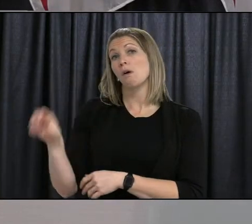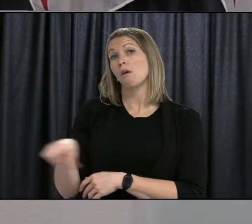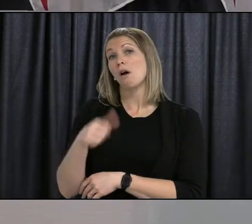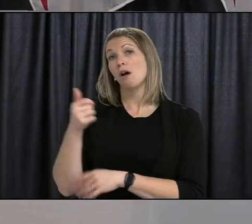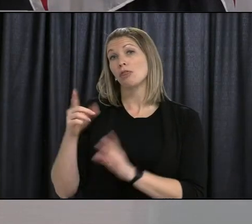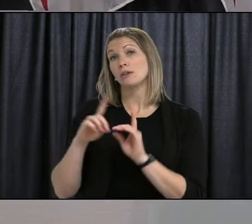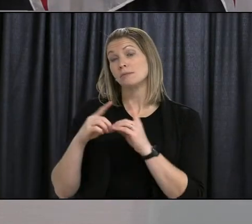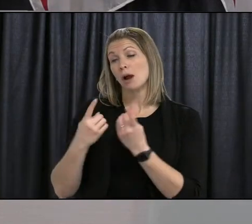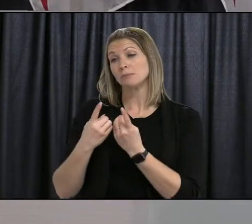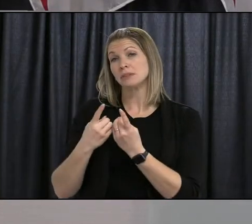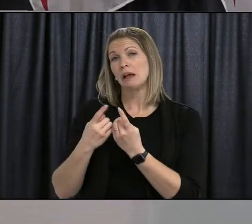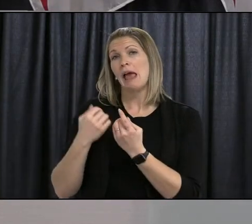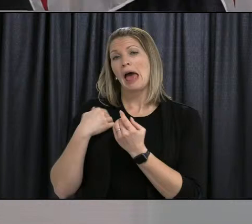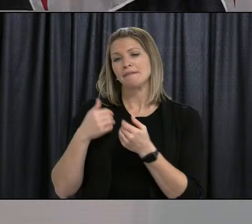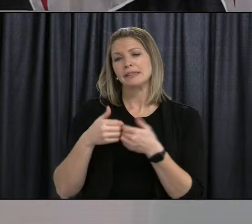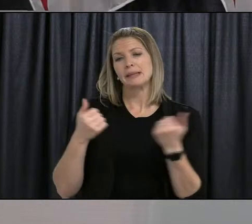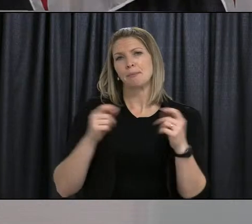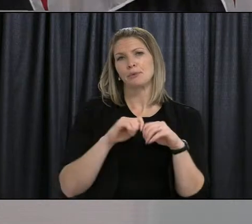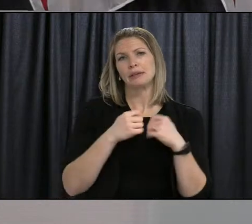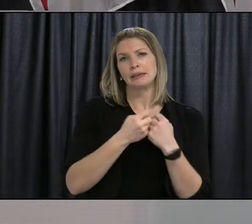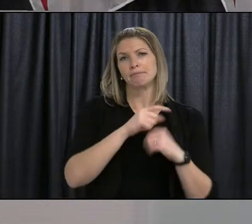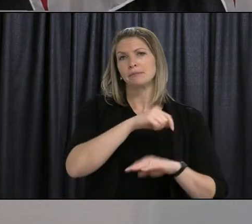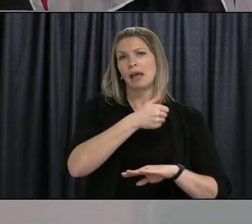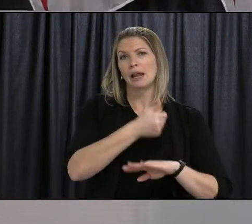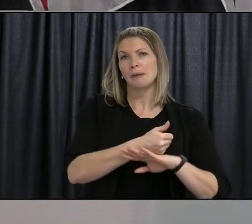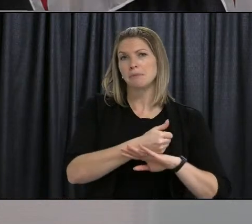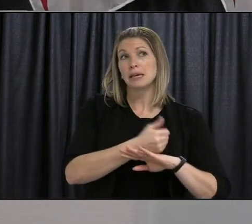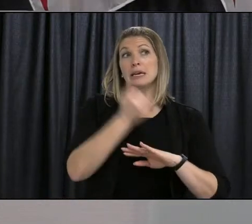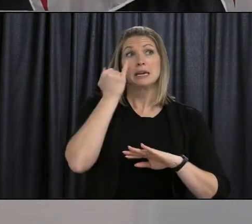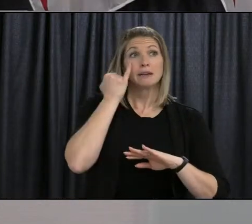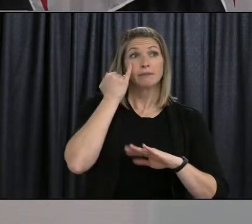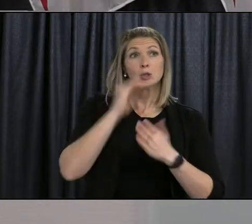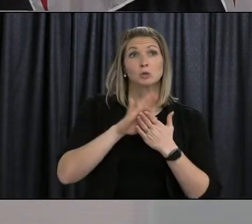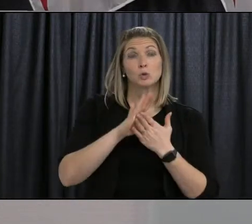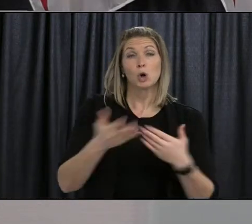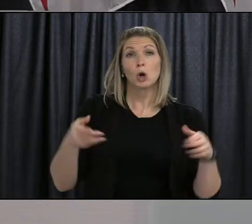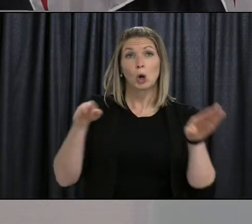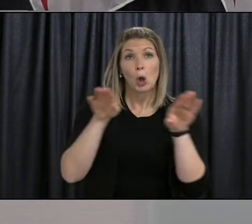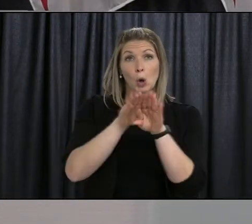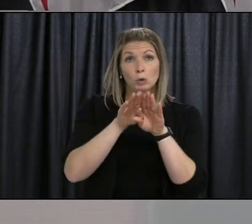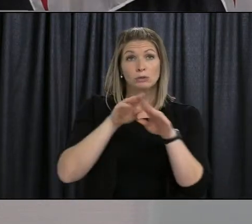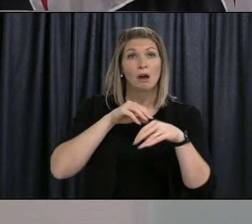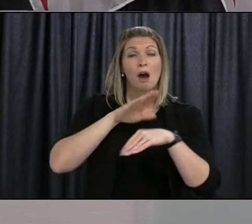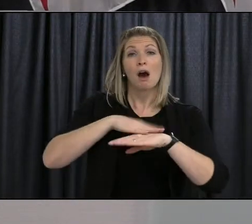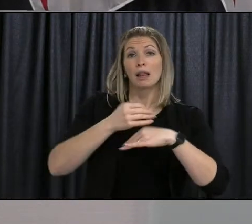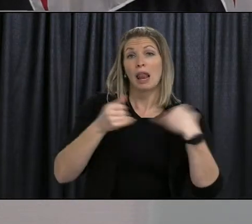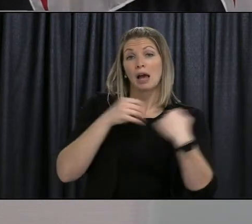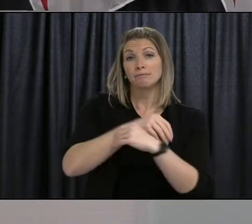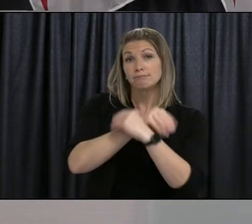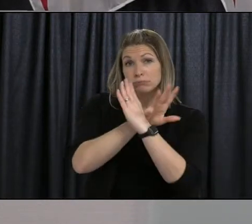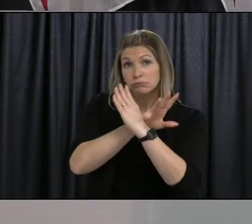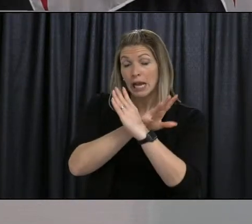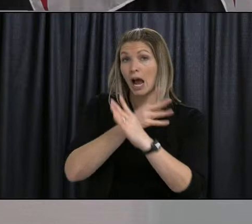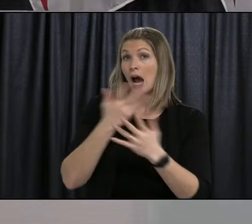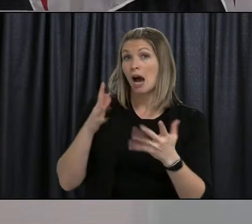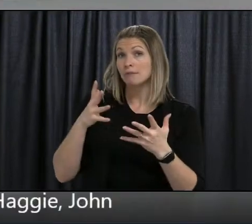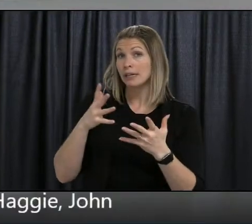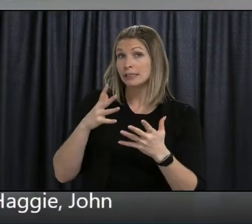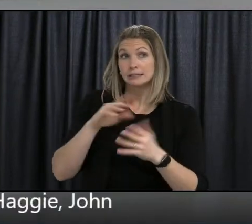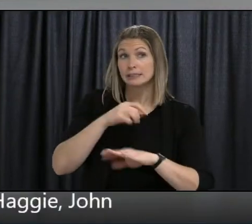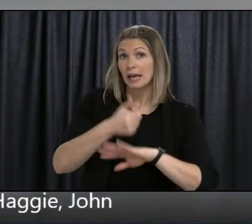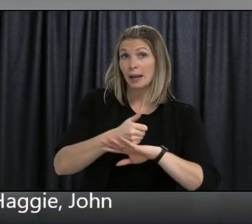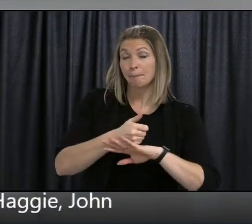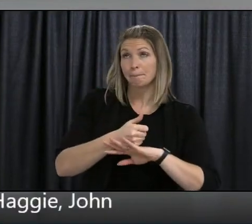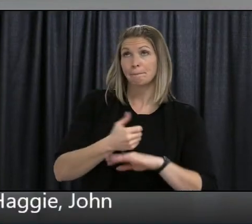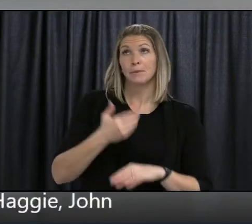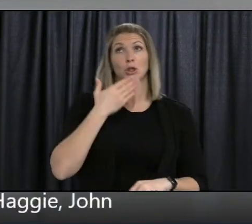strategies to handle that situation in terms of virtual learning and that sort of thing. That's